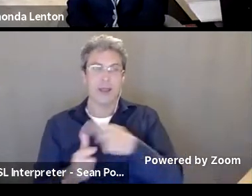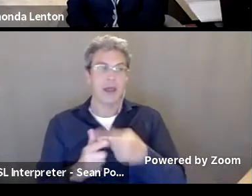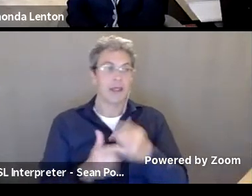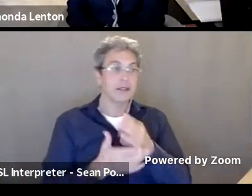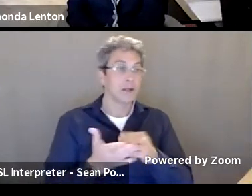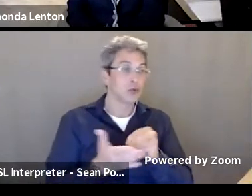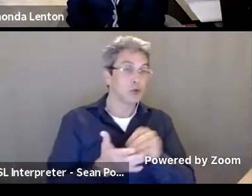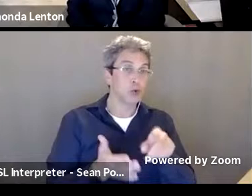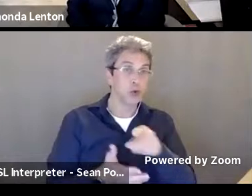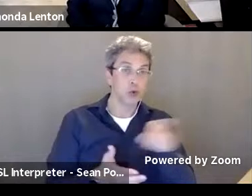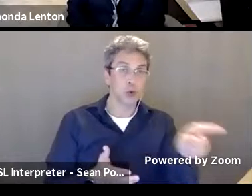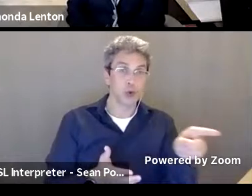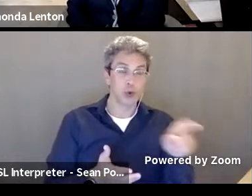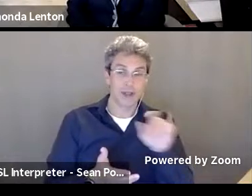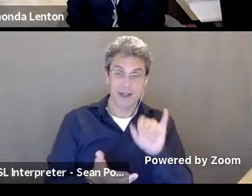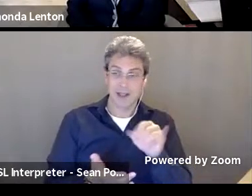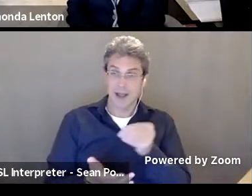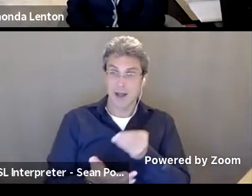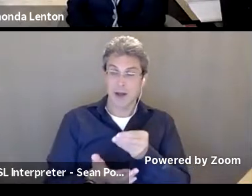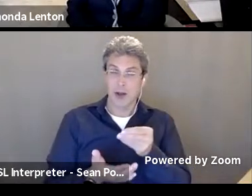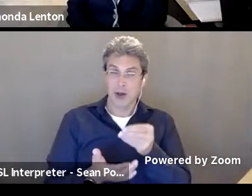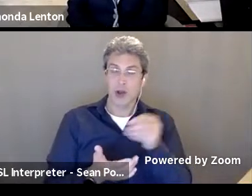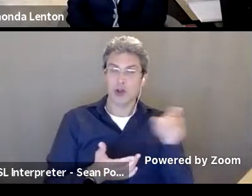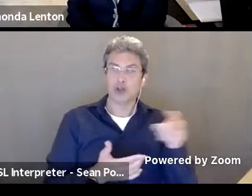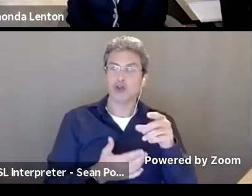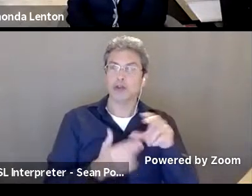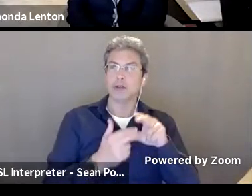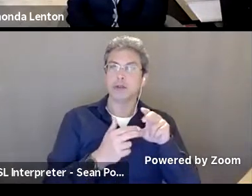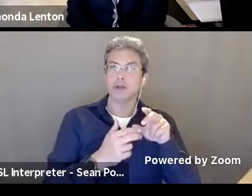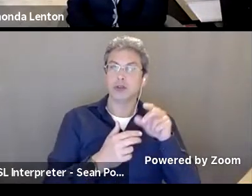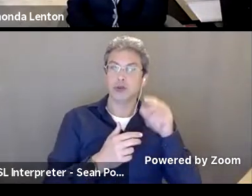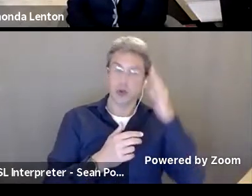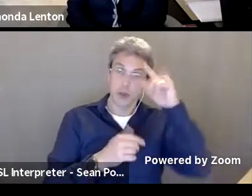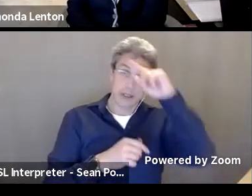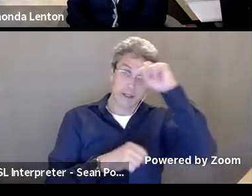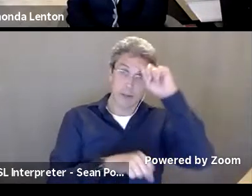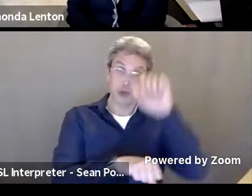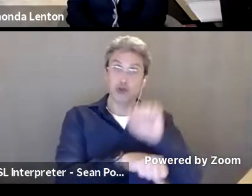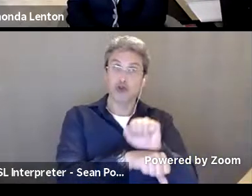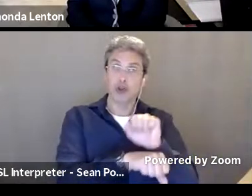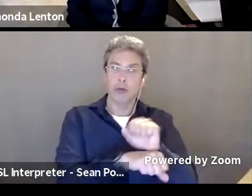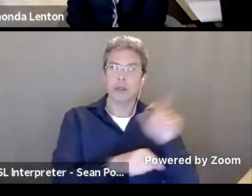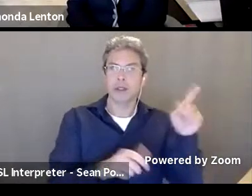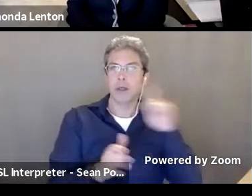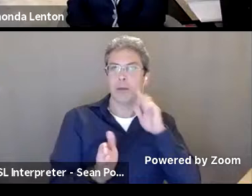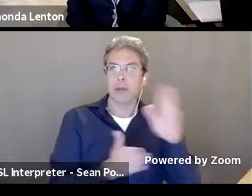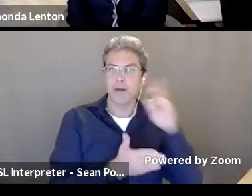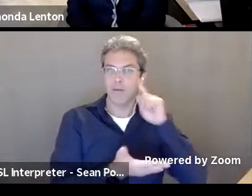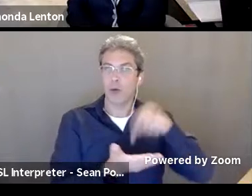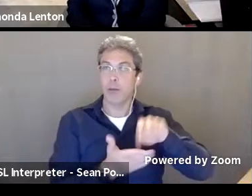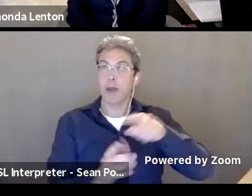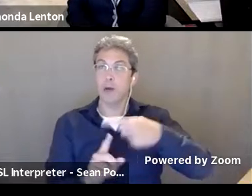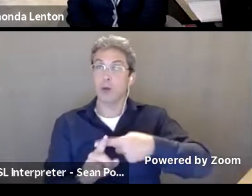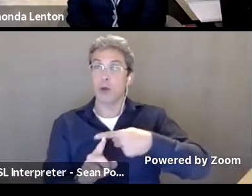rent with the jobs that they had at the moment, everything shut down. So we did